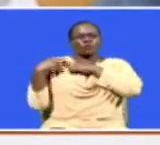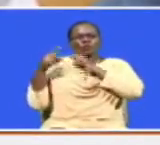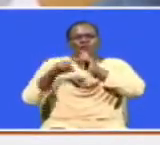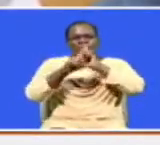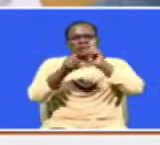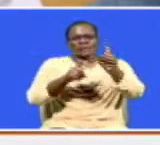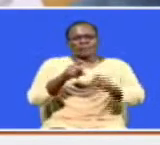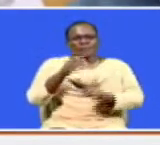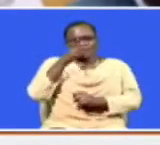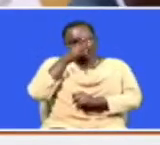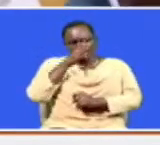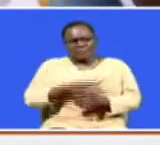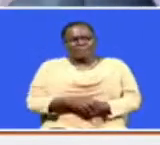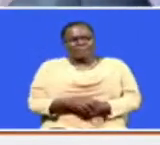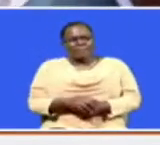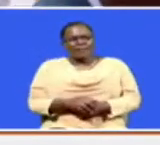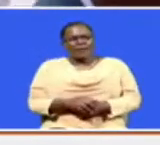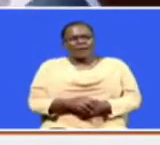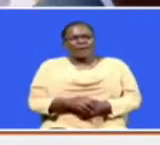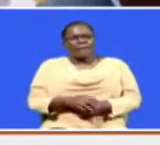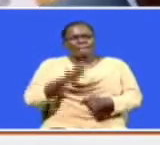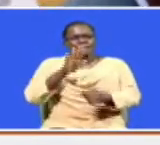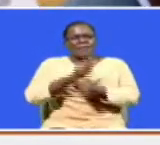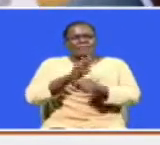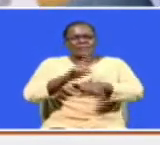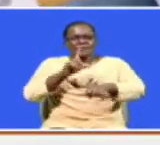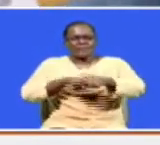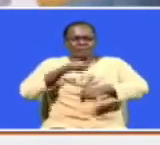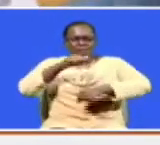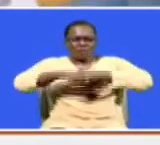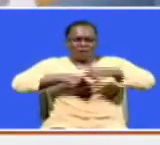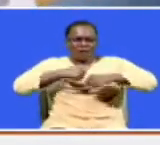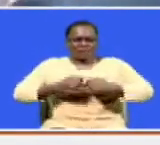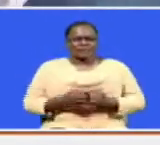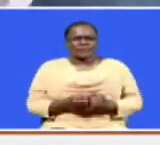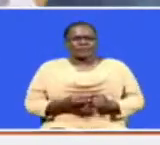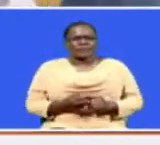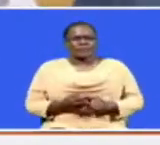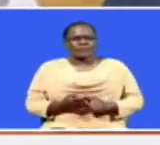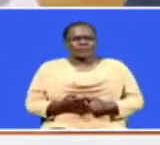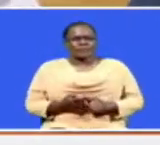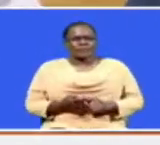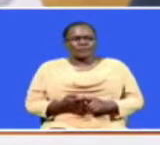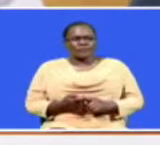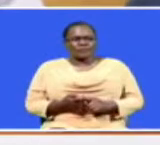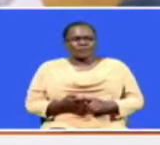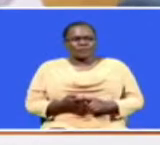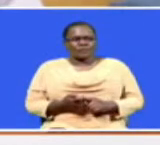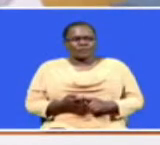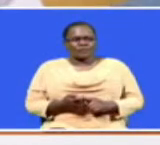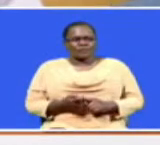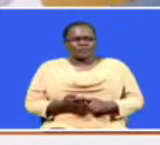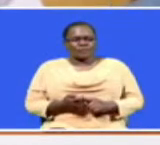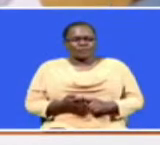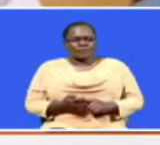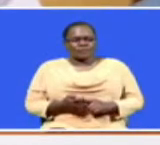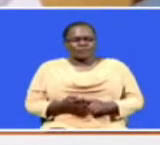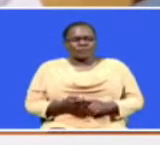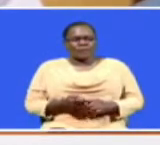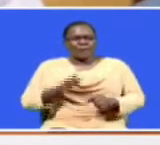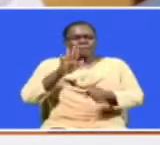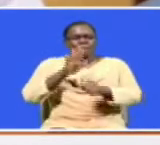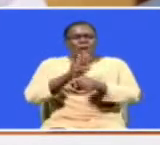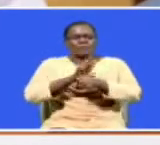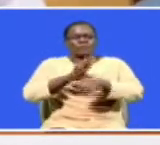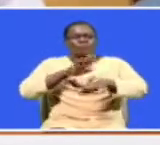lot more times, Mr. Chair, we act on an incident or a complaint that has been filed with us. And a lot